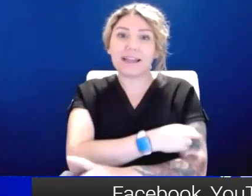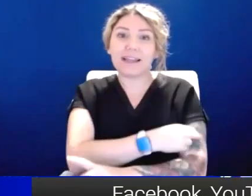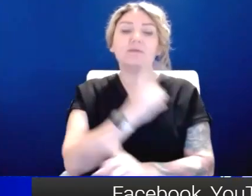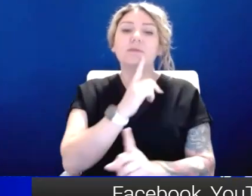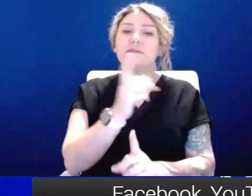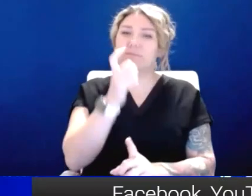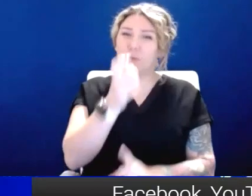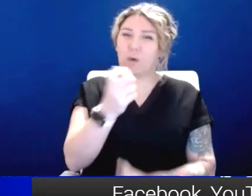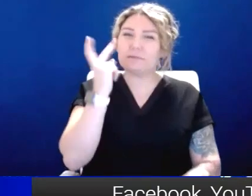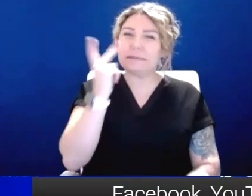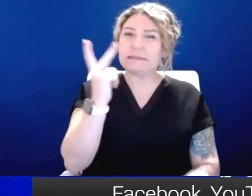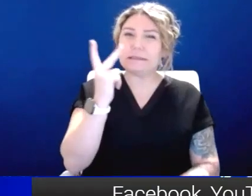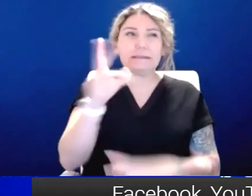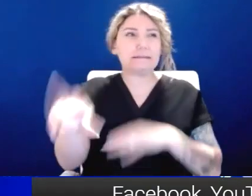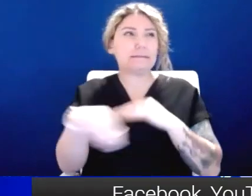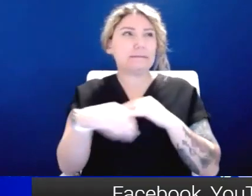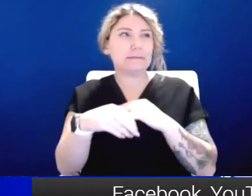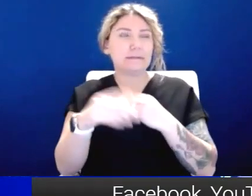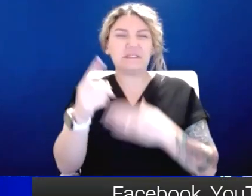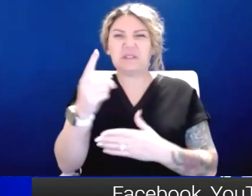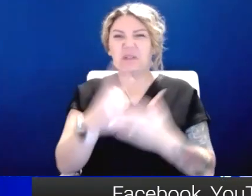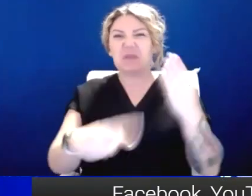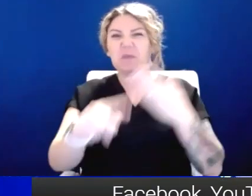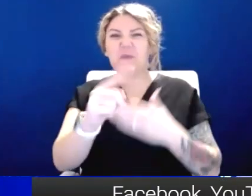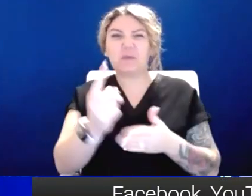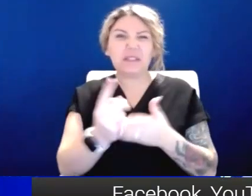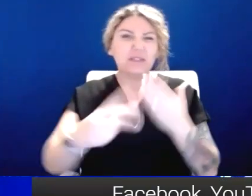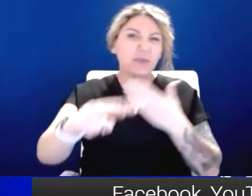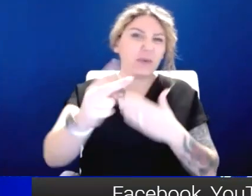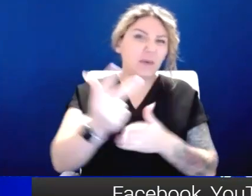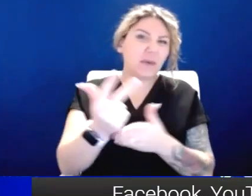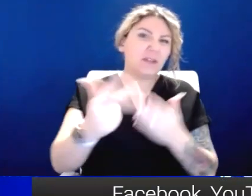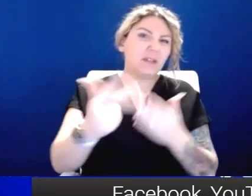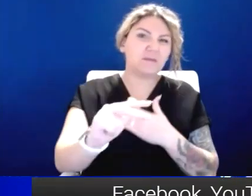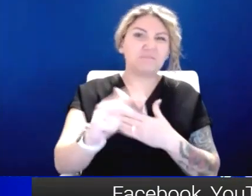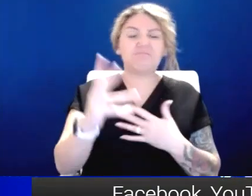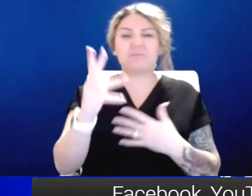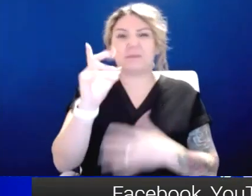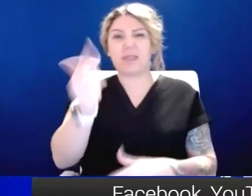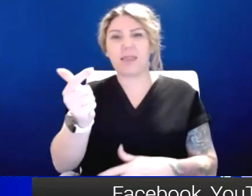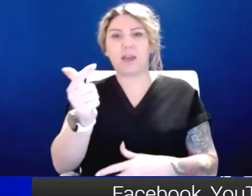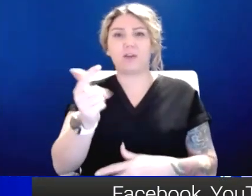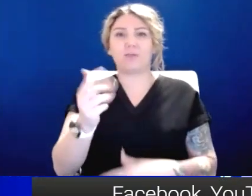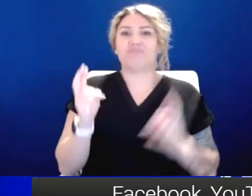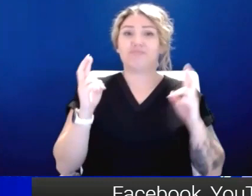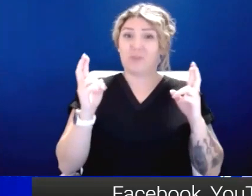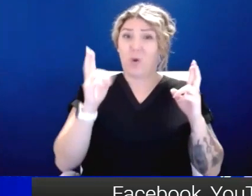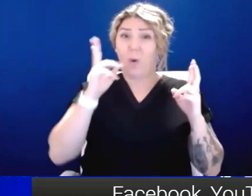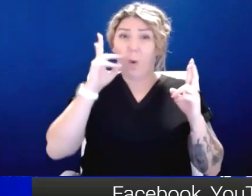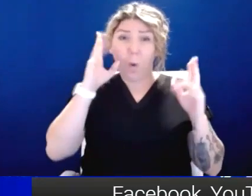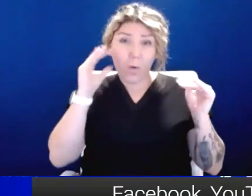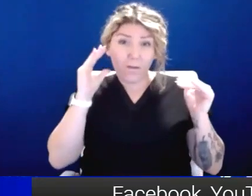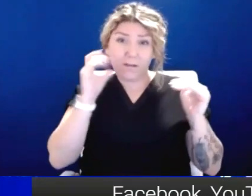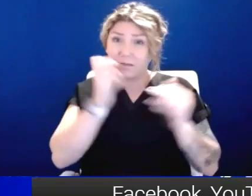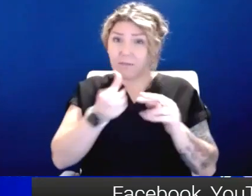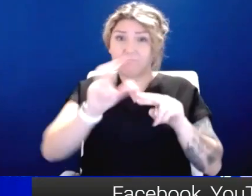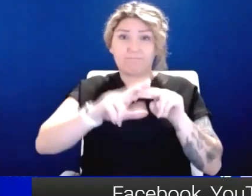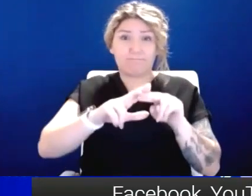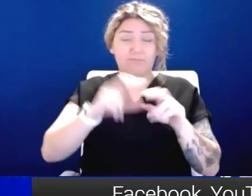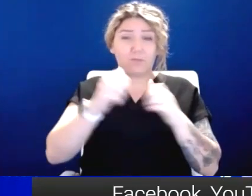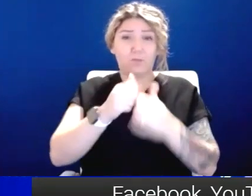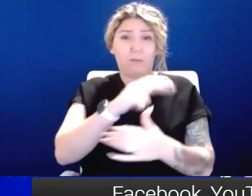another 1 to 2 to 3 weeks. So we'll keep our fingers crossed on that. Hopefully there won't be that increase in